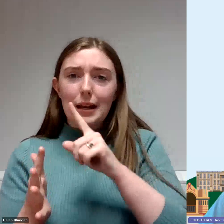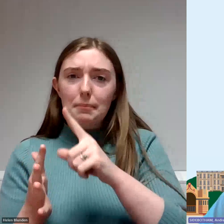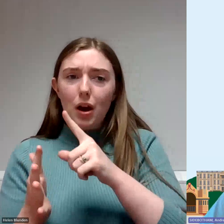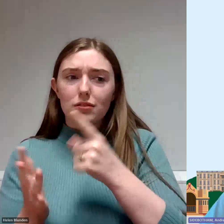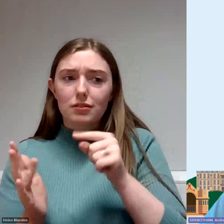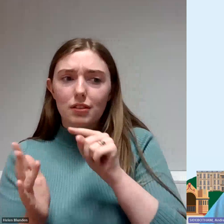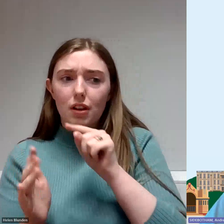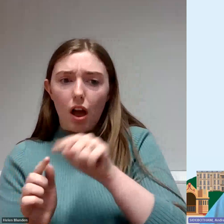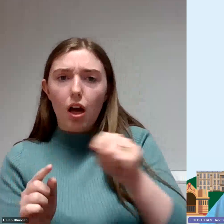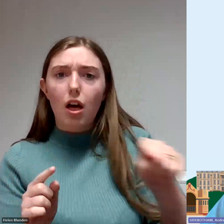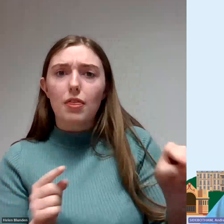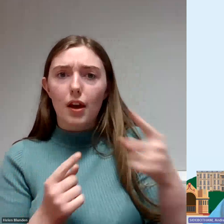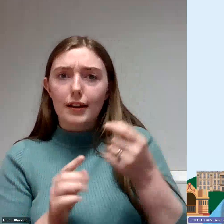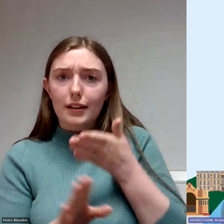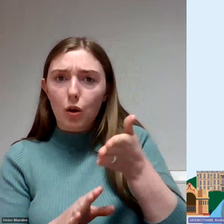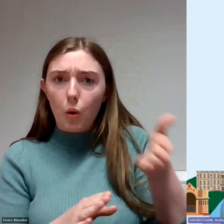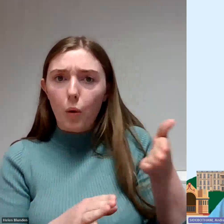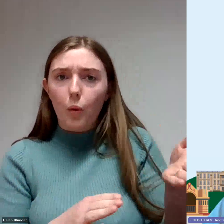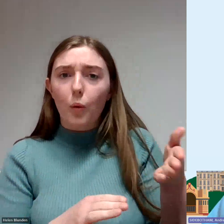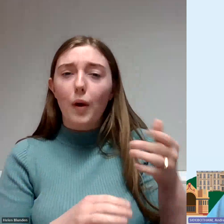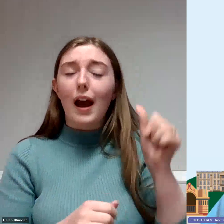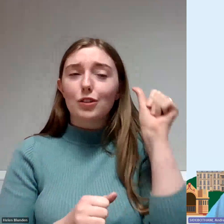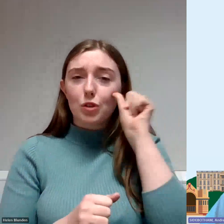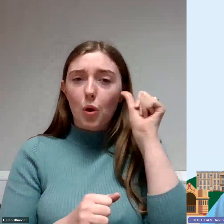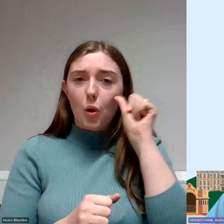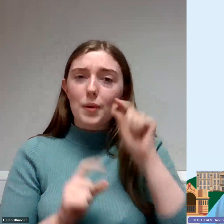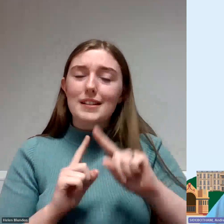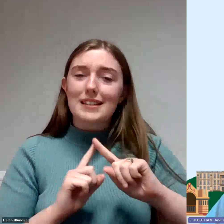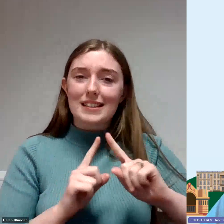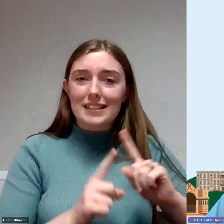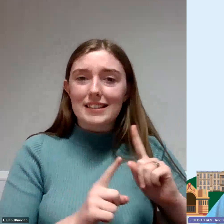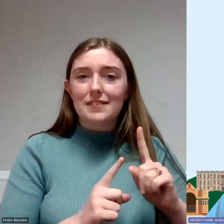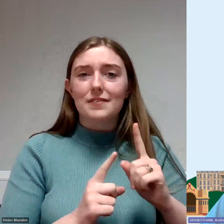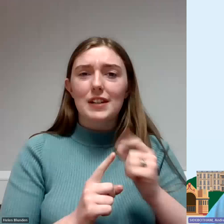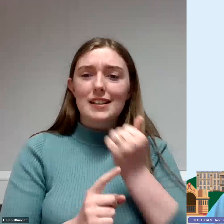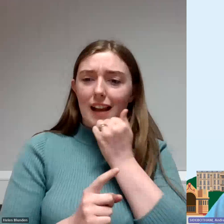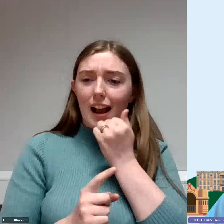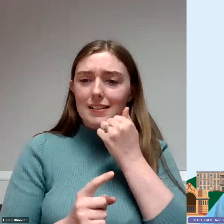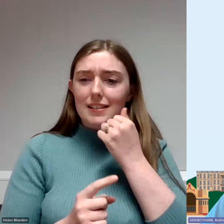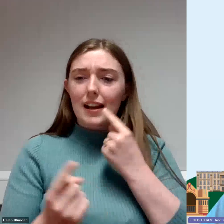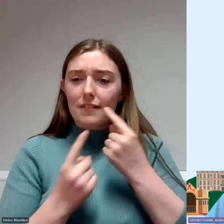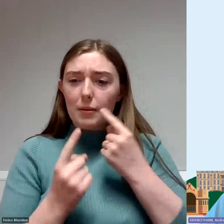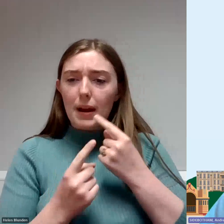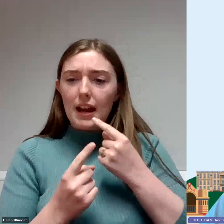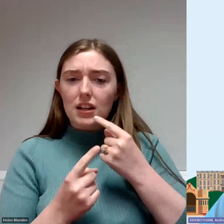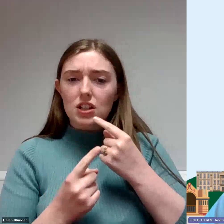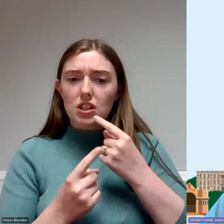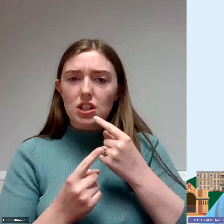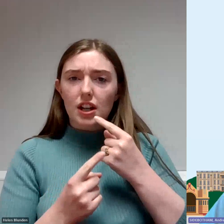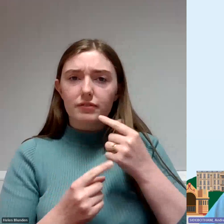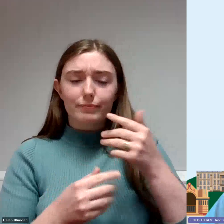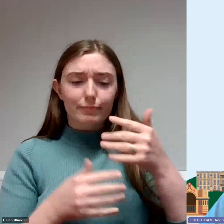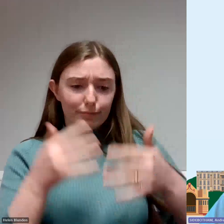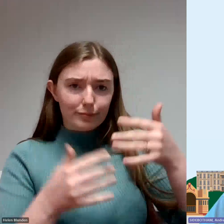various surveys and things like that that colleagues have done in different areas,